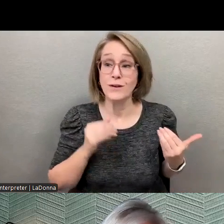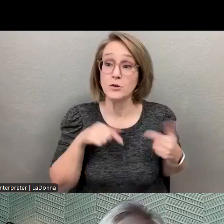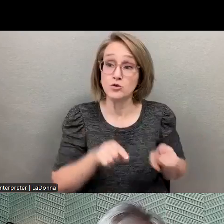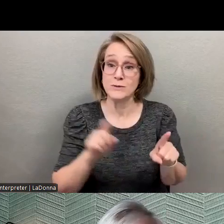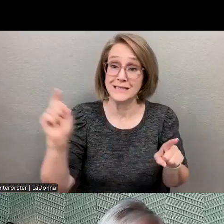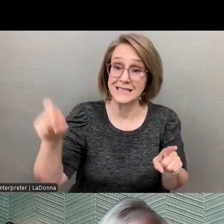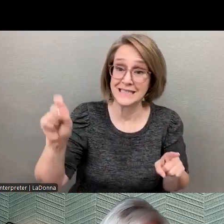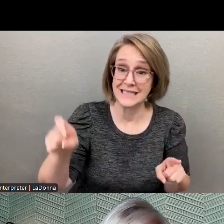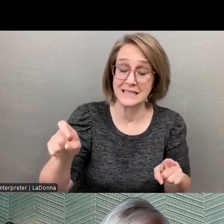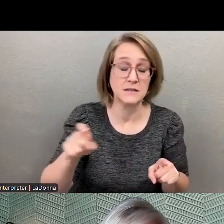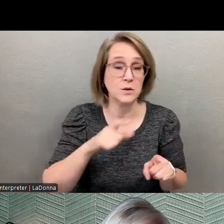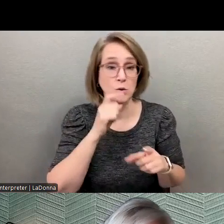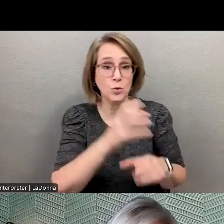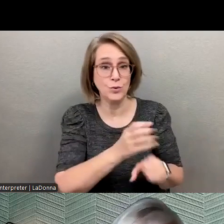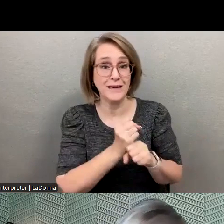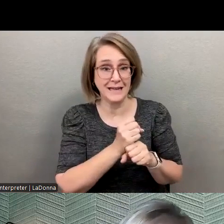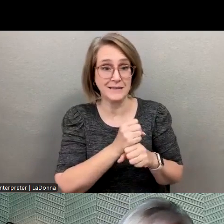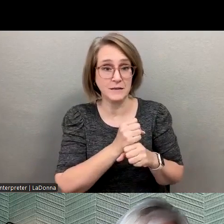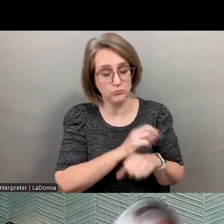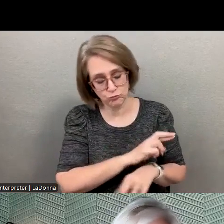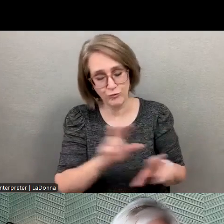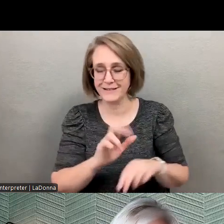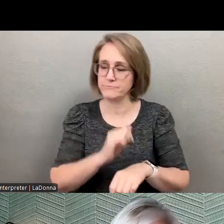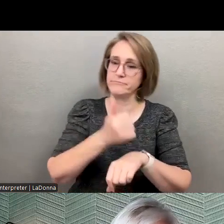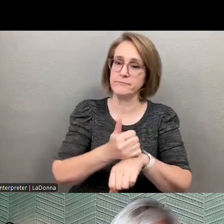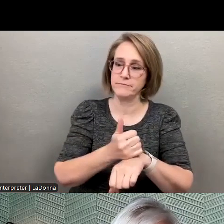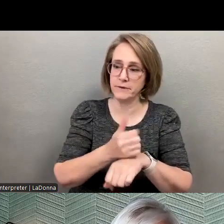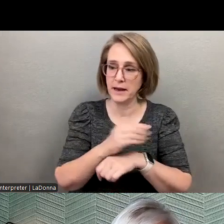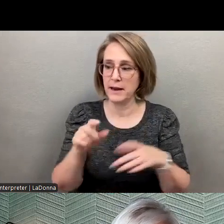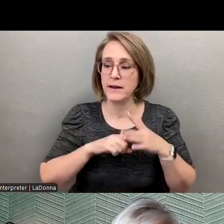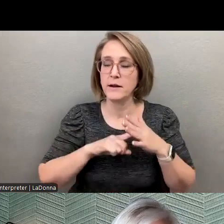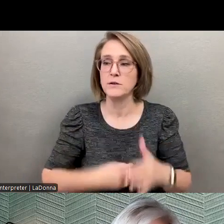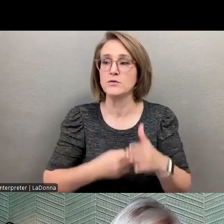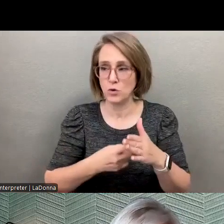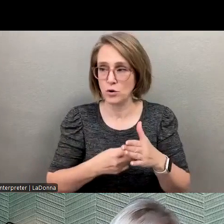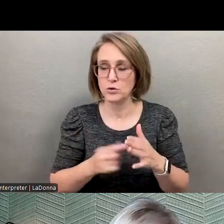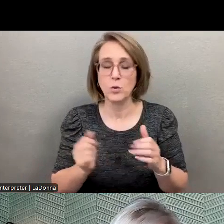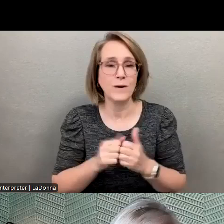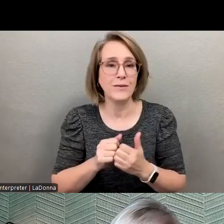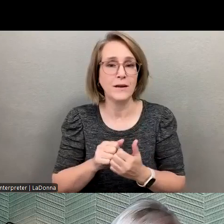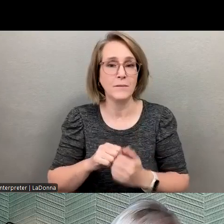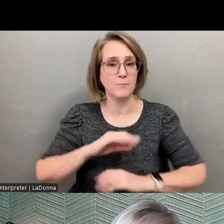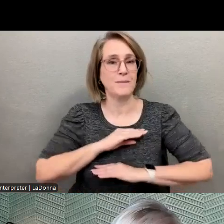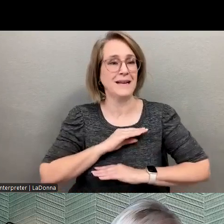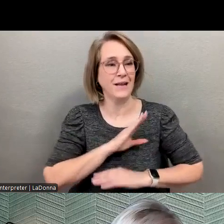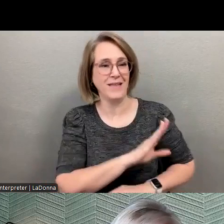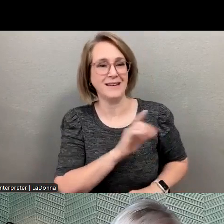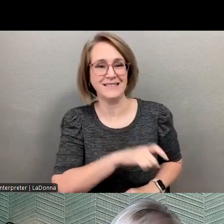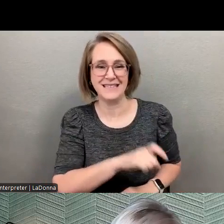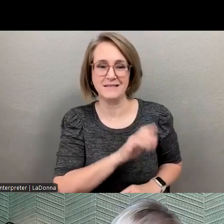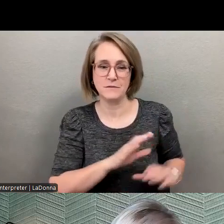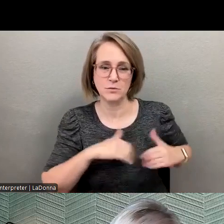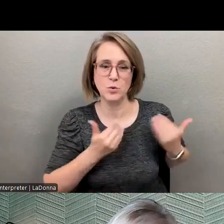need that then gets them back on their way, but then starts to meet the needs of that particular